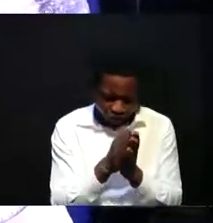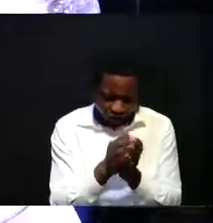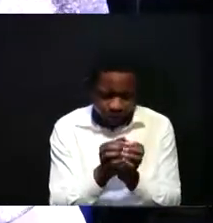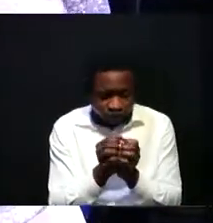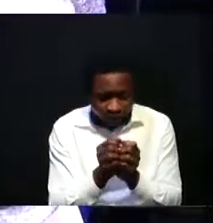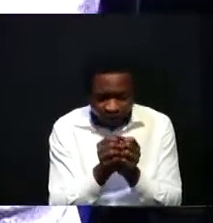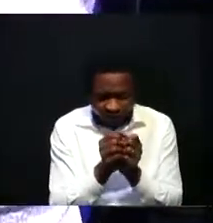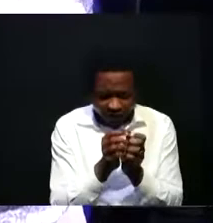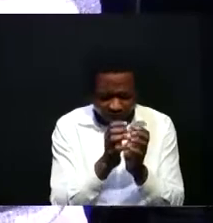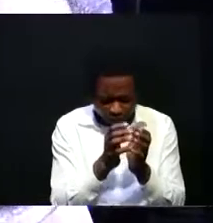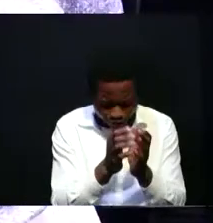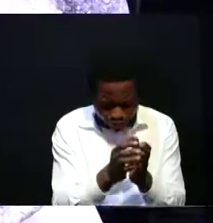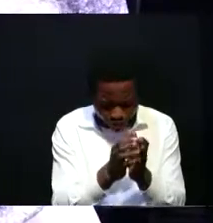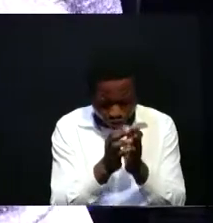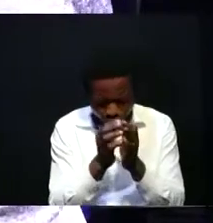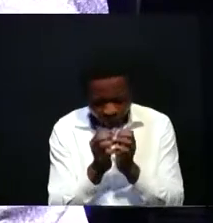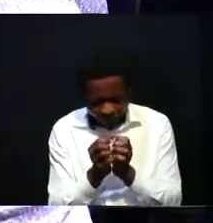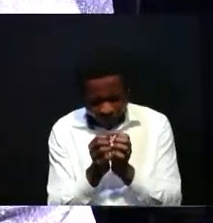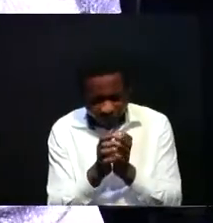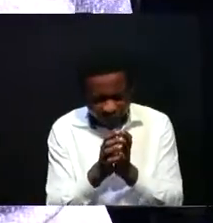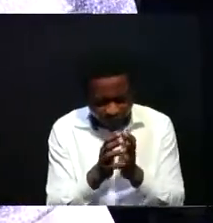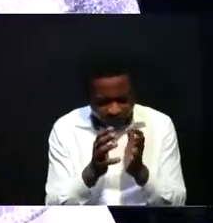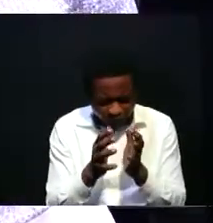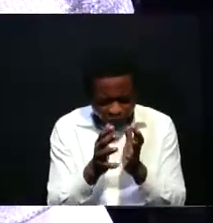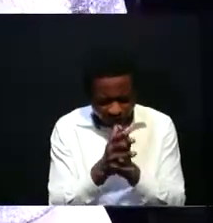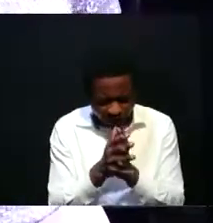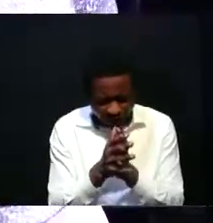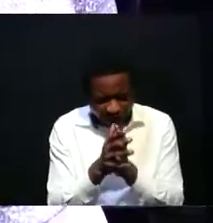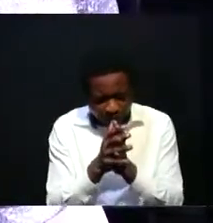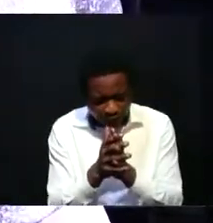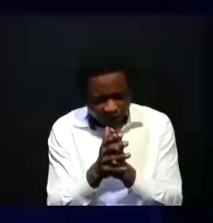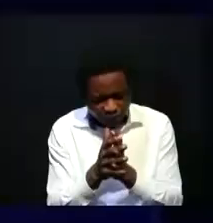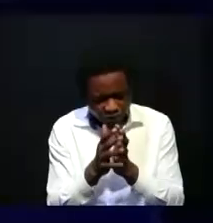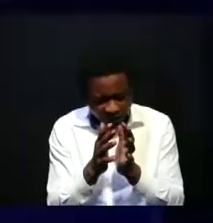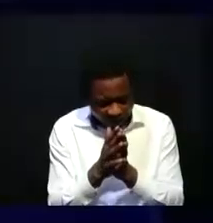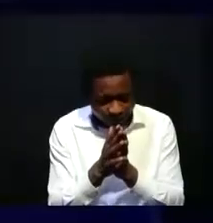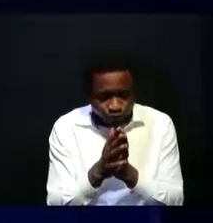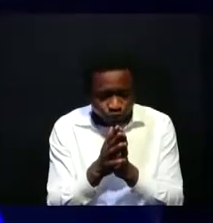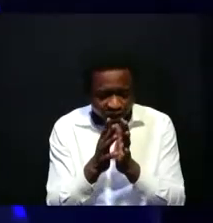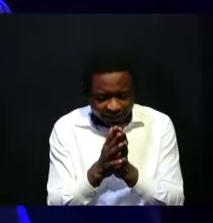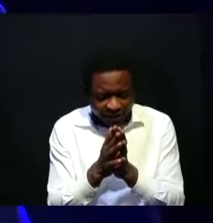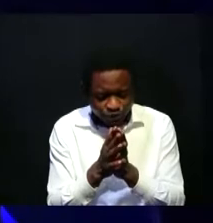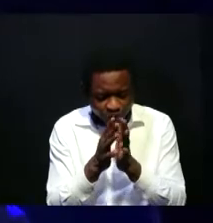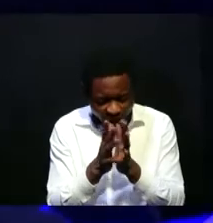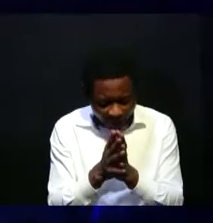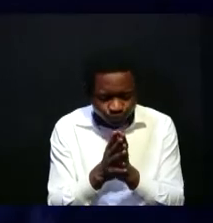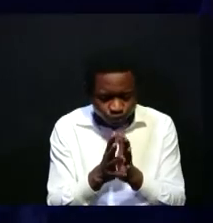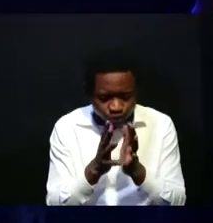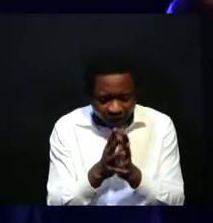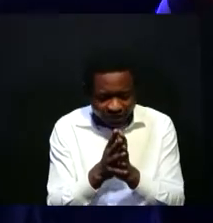parents, O God. We pray for parents who have sent their children for homes, O God. And we are